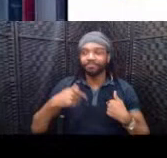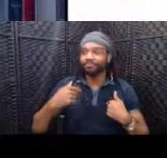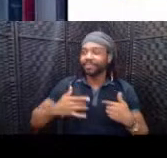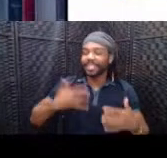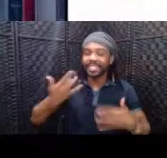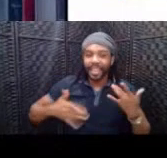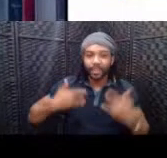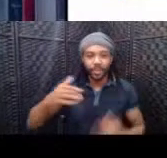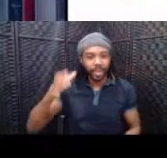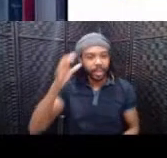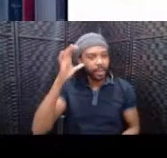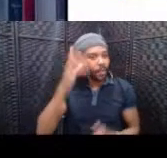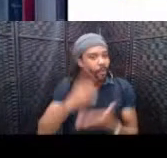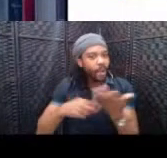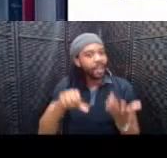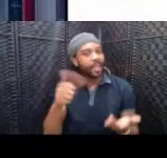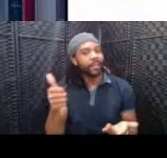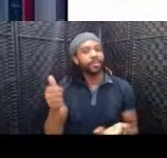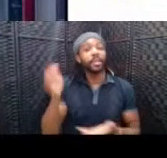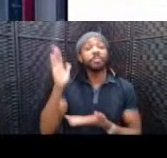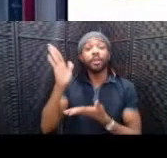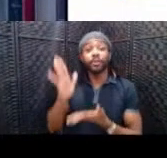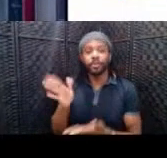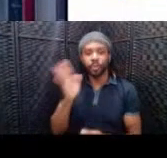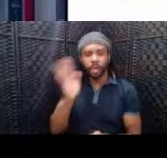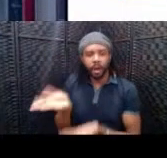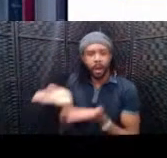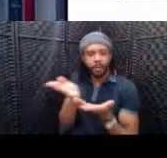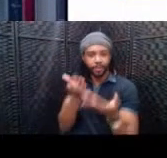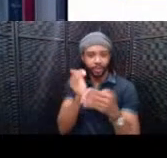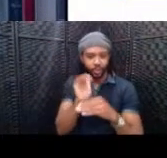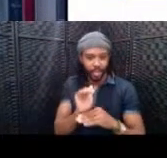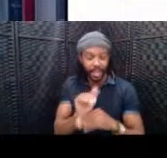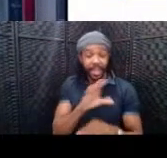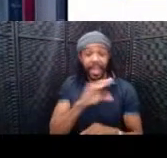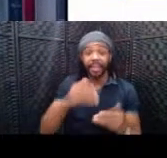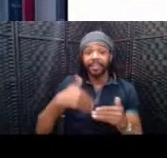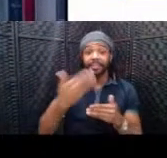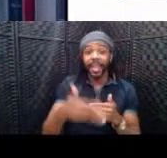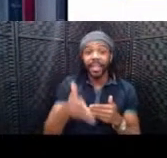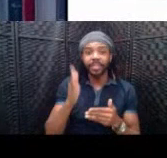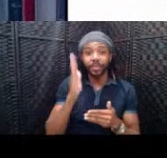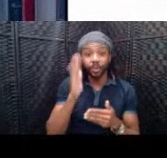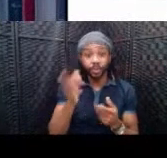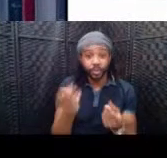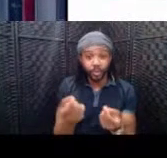hear what else our speakers have to offer. And next, we are going